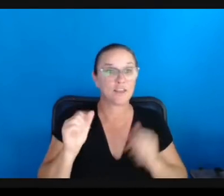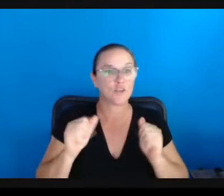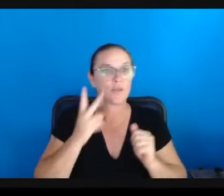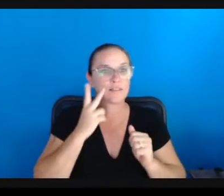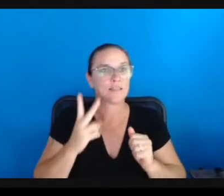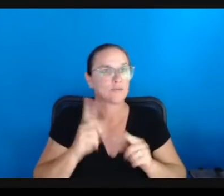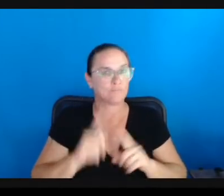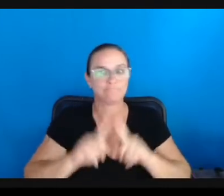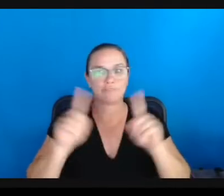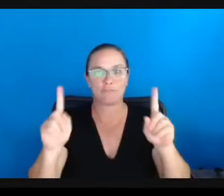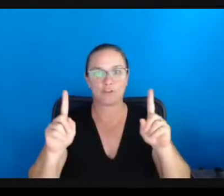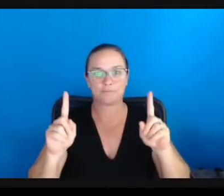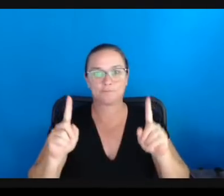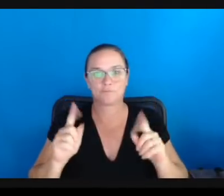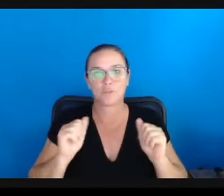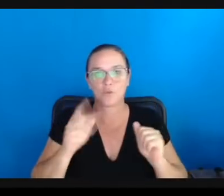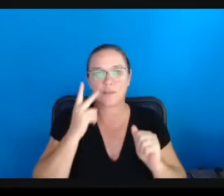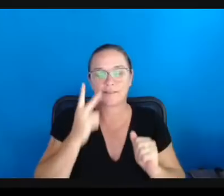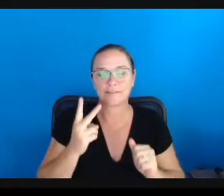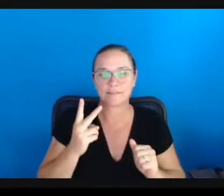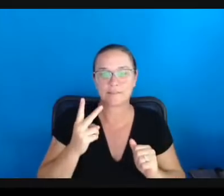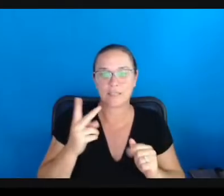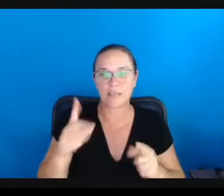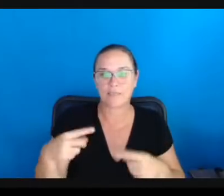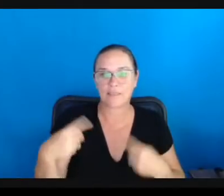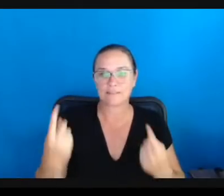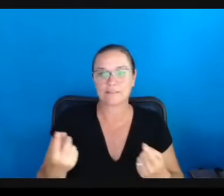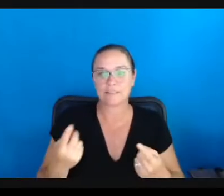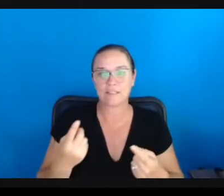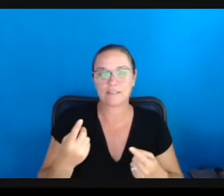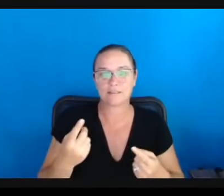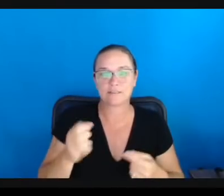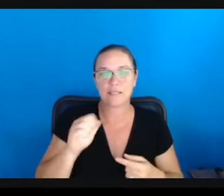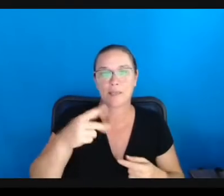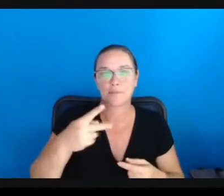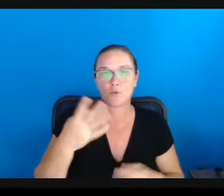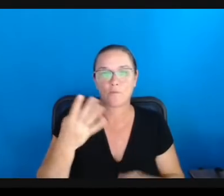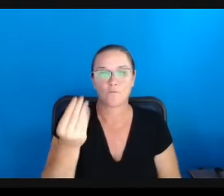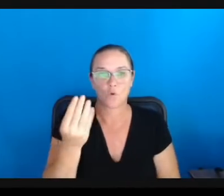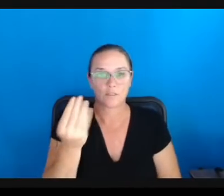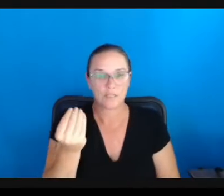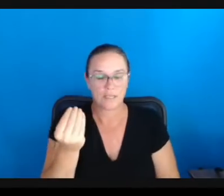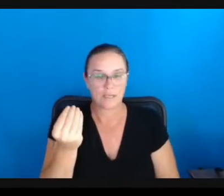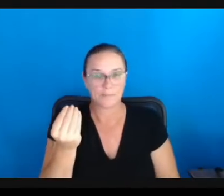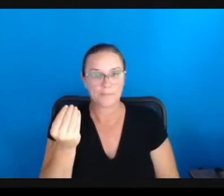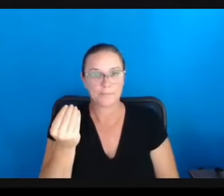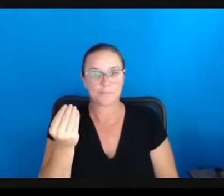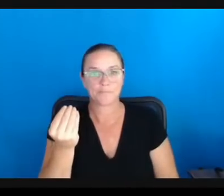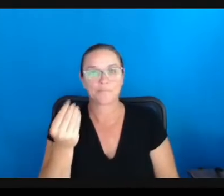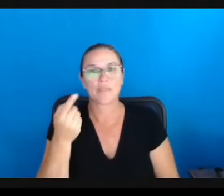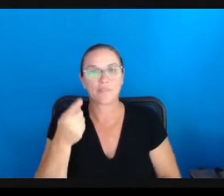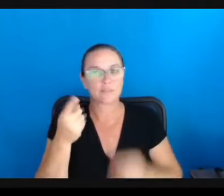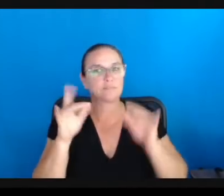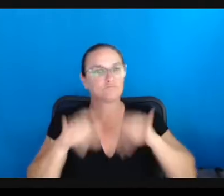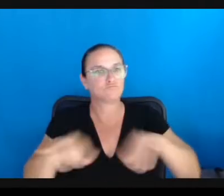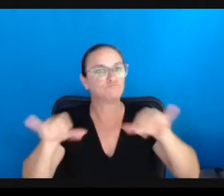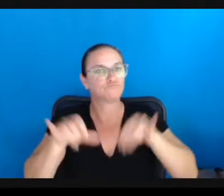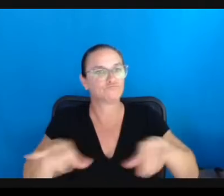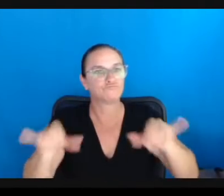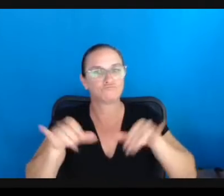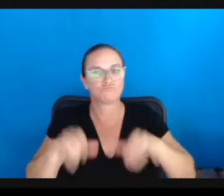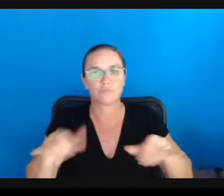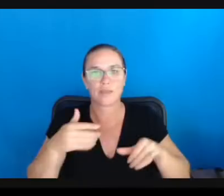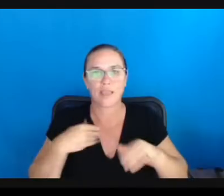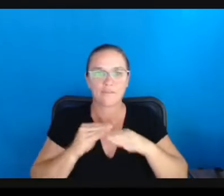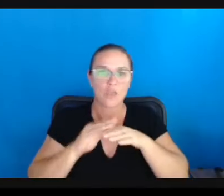And what you can see is that since episode 14, this has been a consistent pattern. We've had lots of these